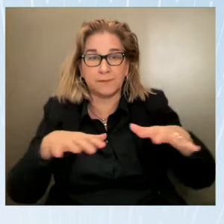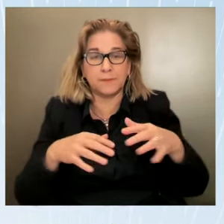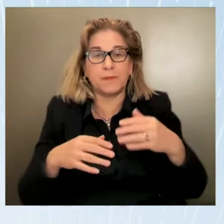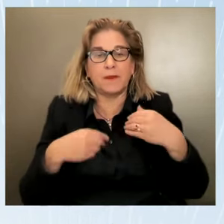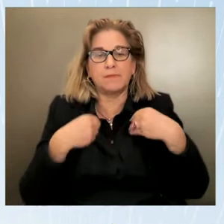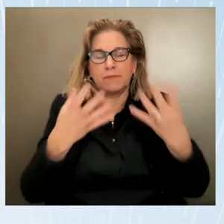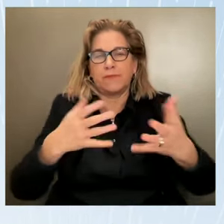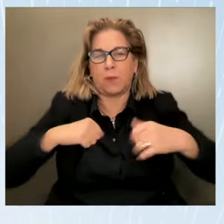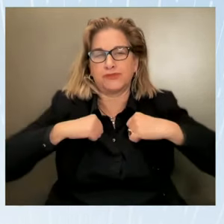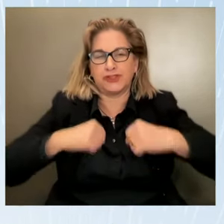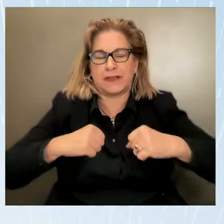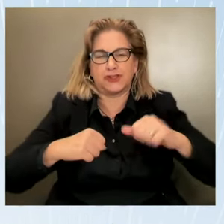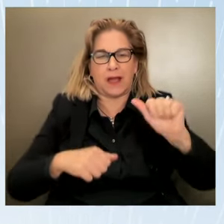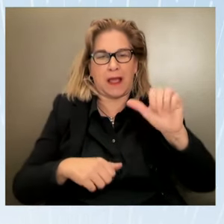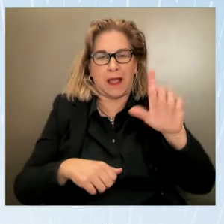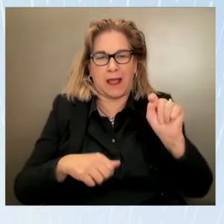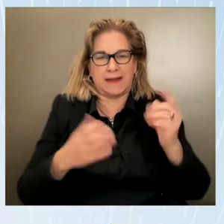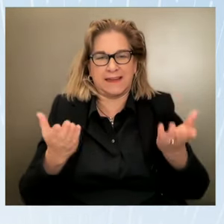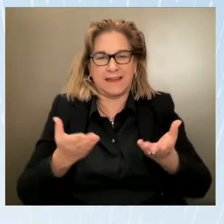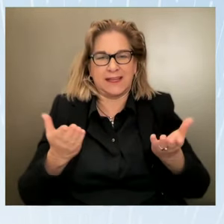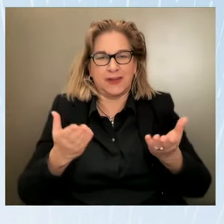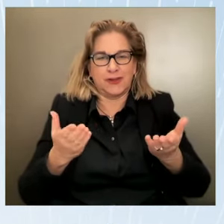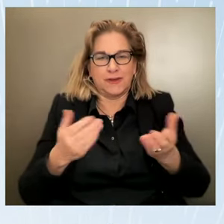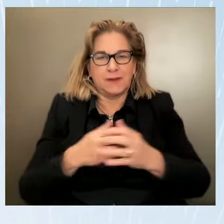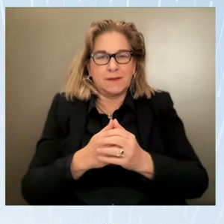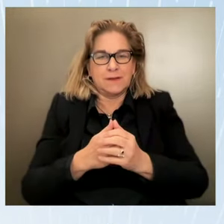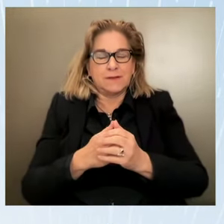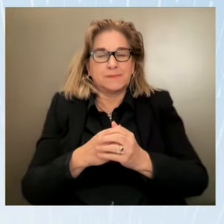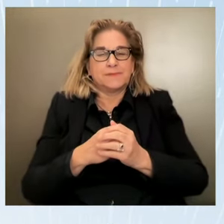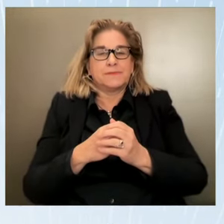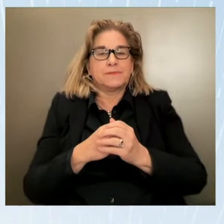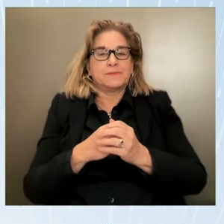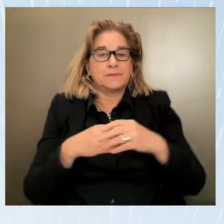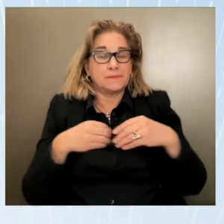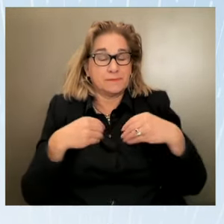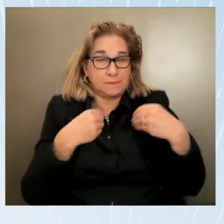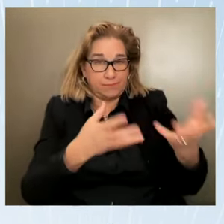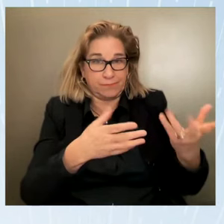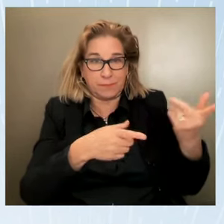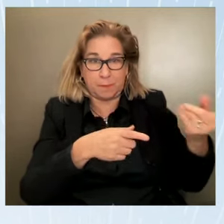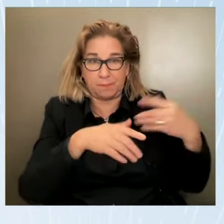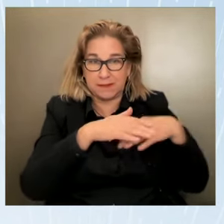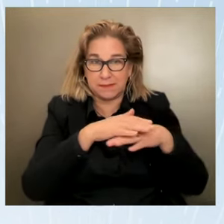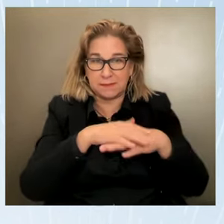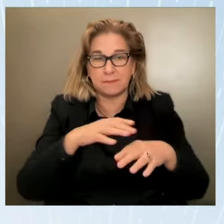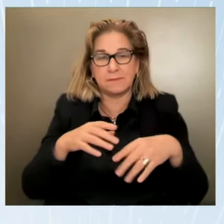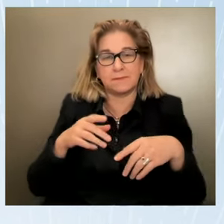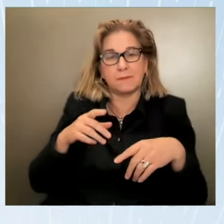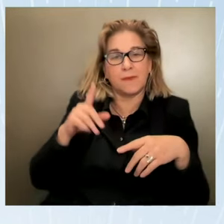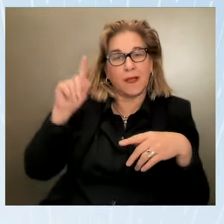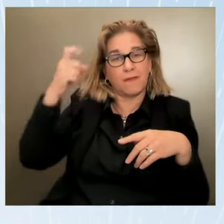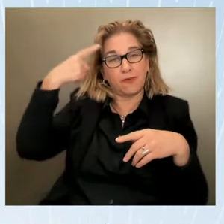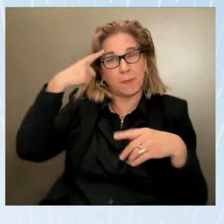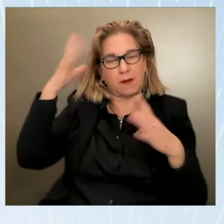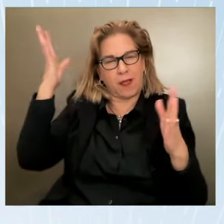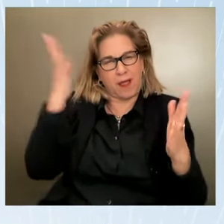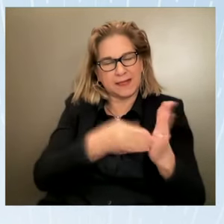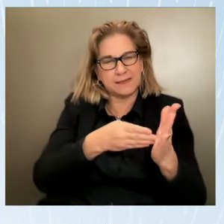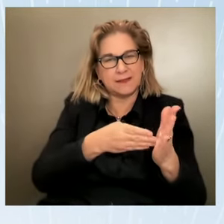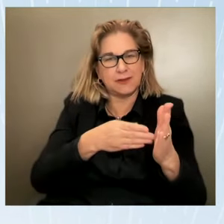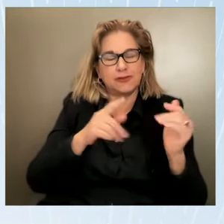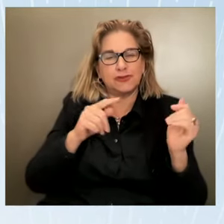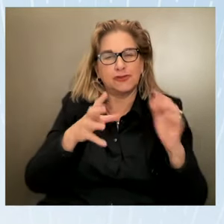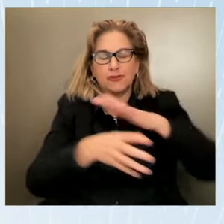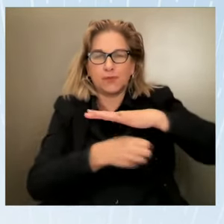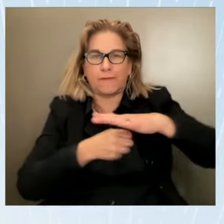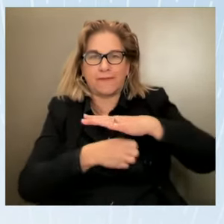government's anti-trafficking efforts. And our swift implementation of the 2021 Debt Bondage Repair Act has allowed victims to